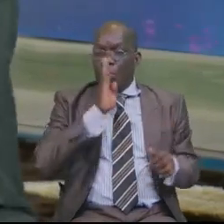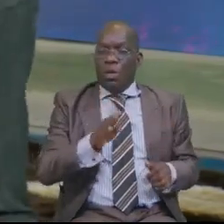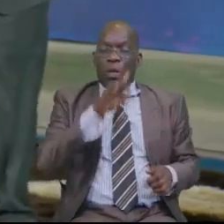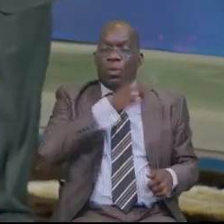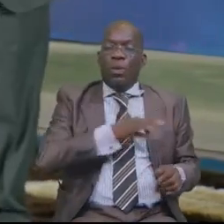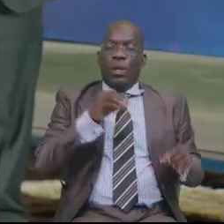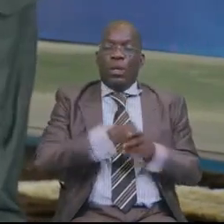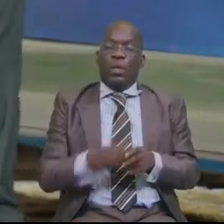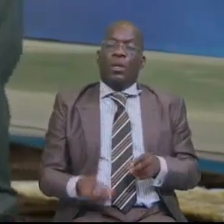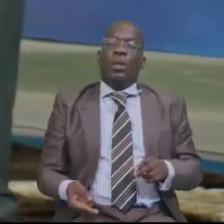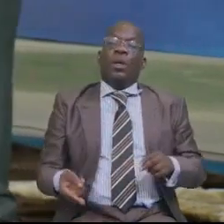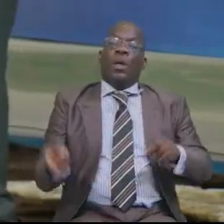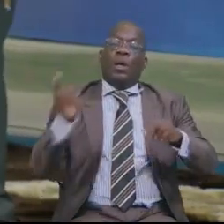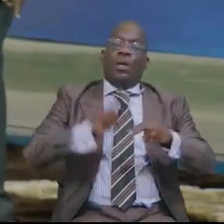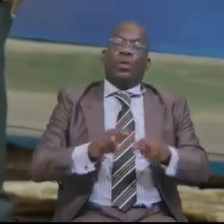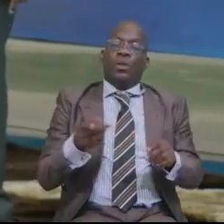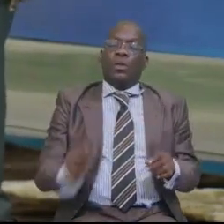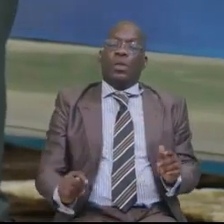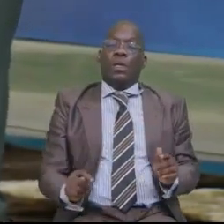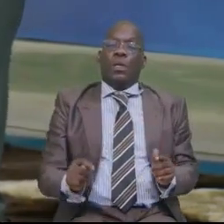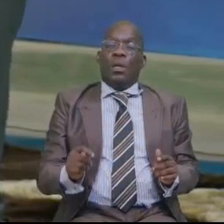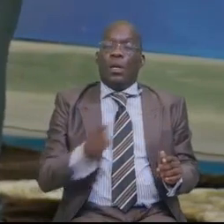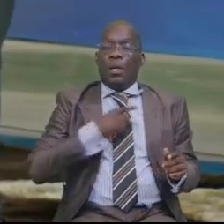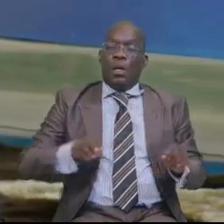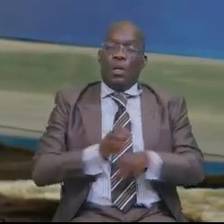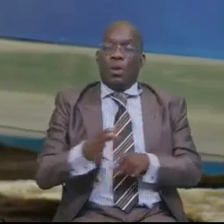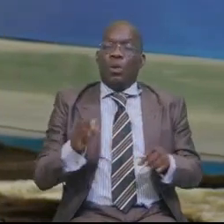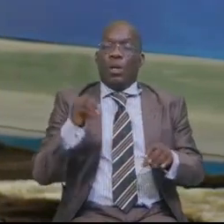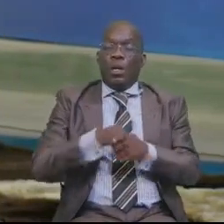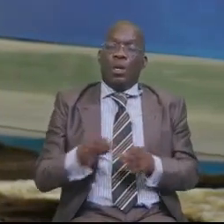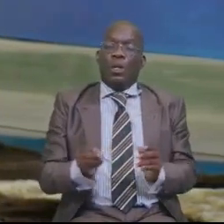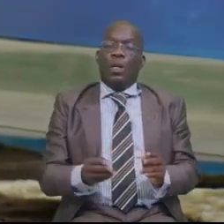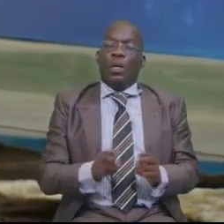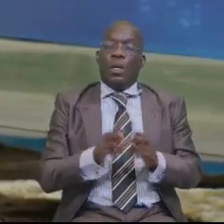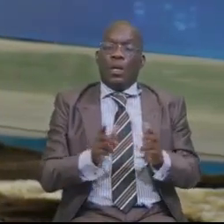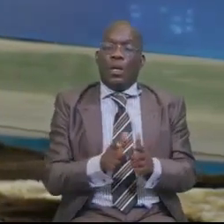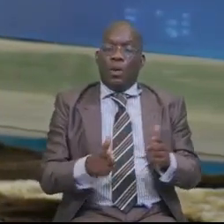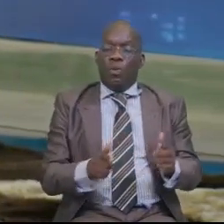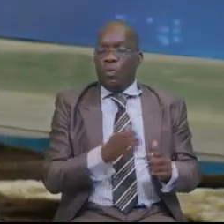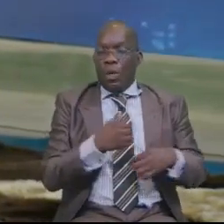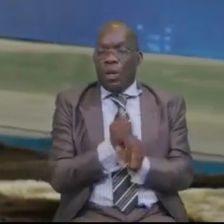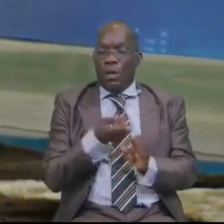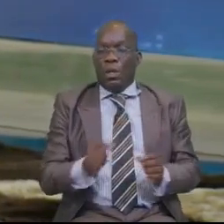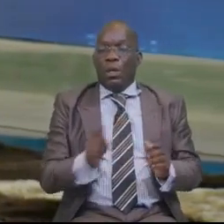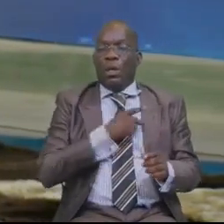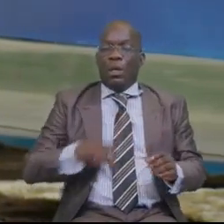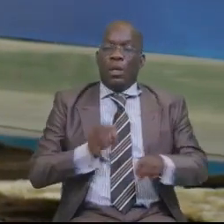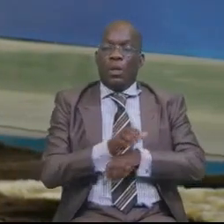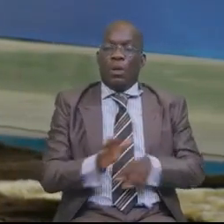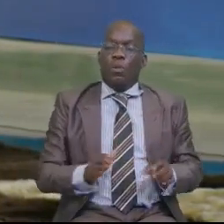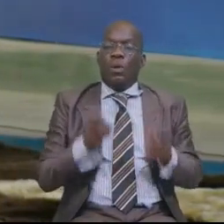the kingdom, in extending the kingdom. Number one, you seek first your